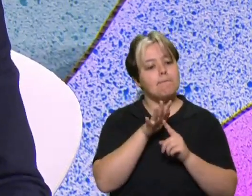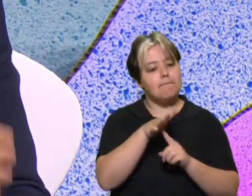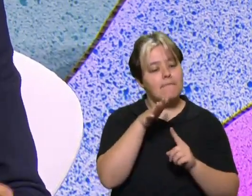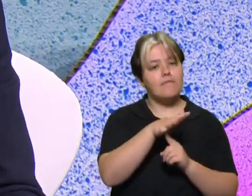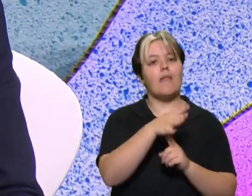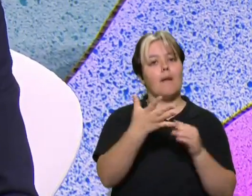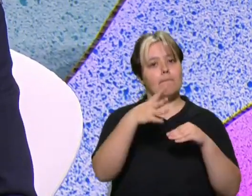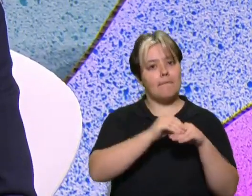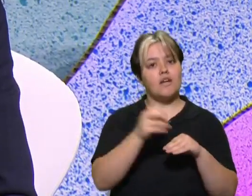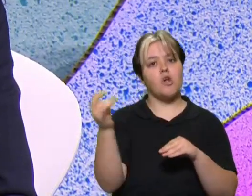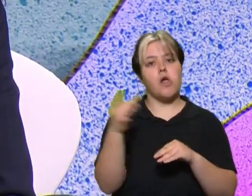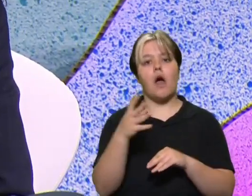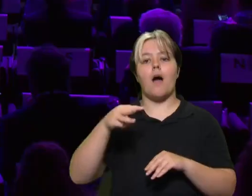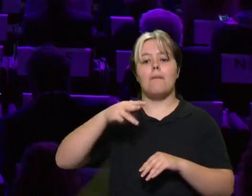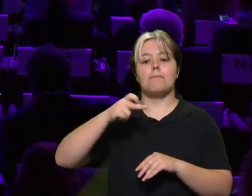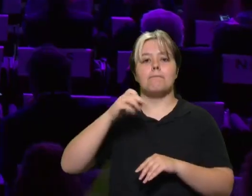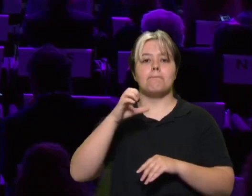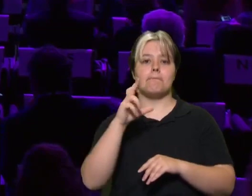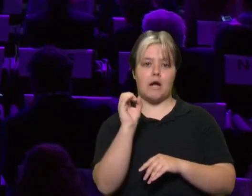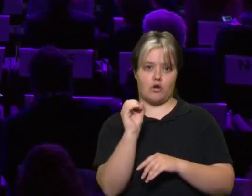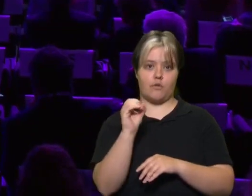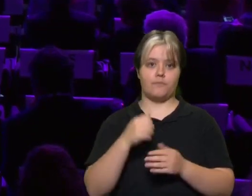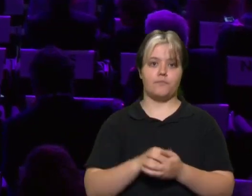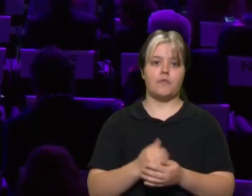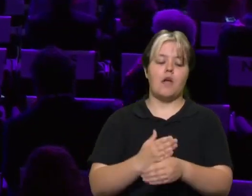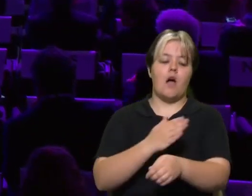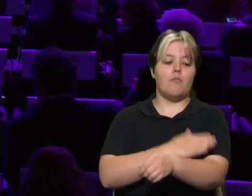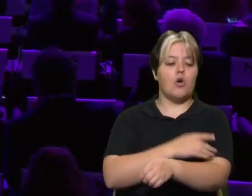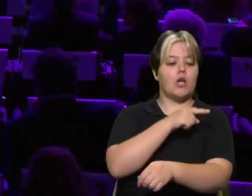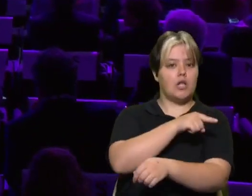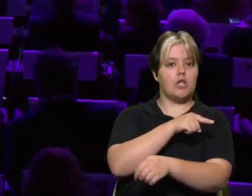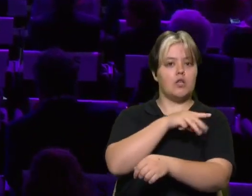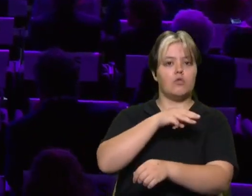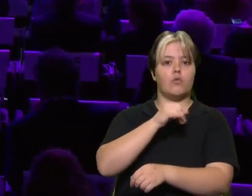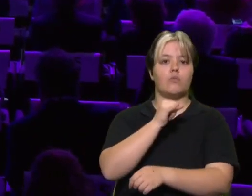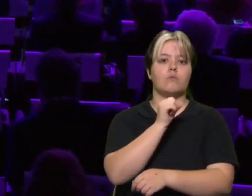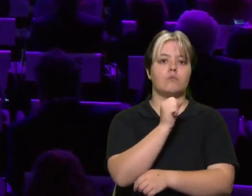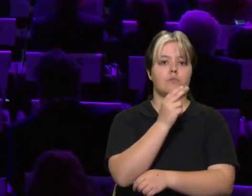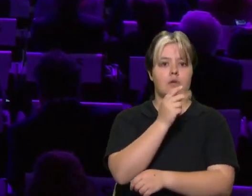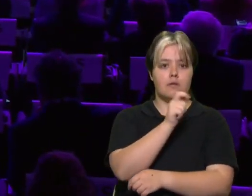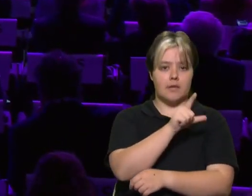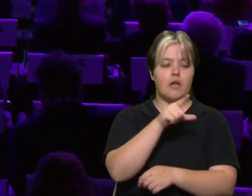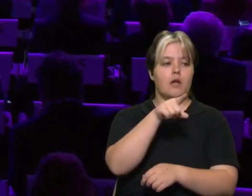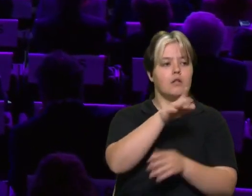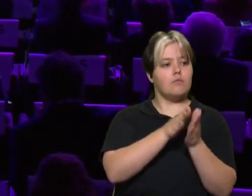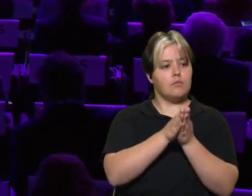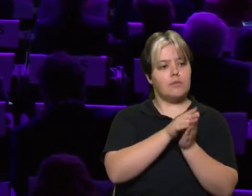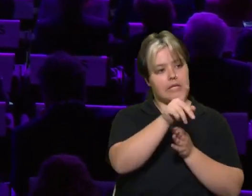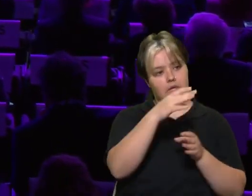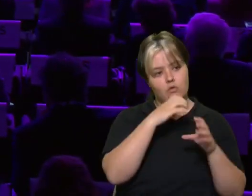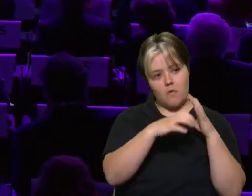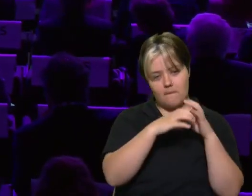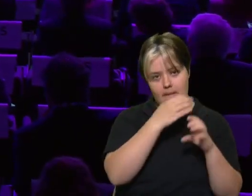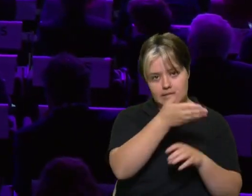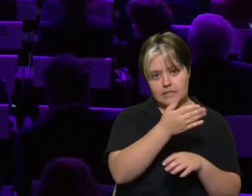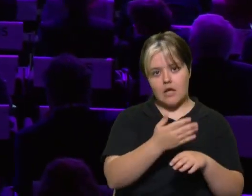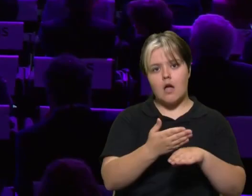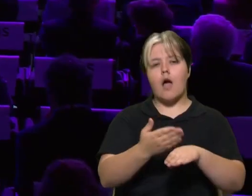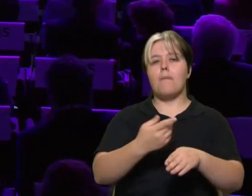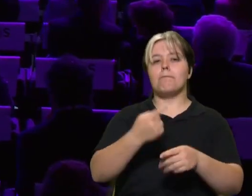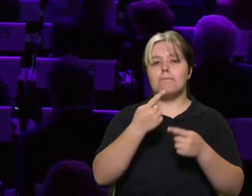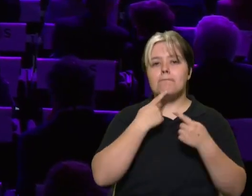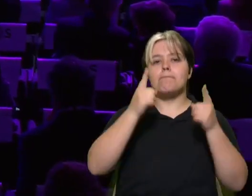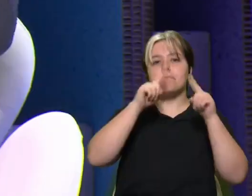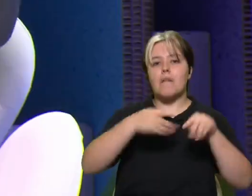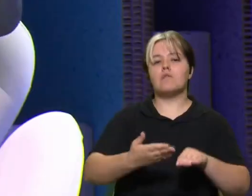than a macro perspective. Miguel Cuellar, picking up on what has just been said